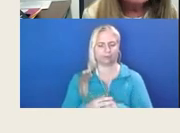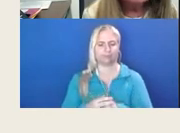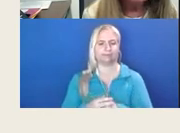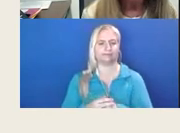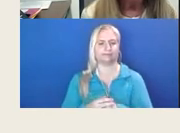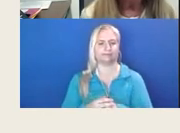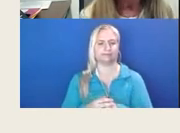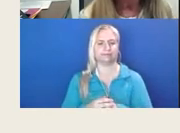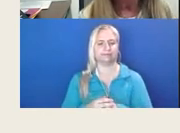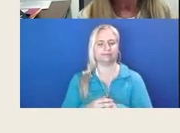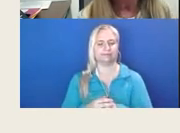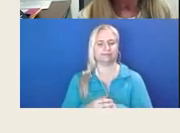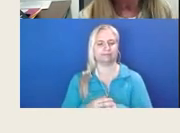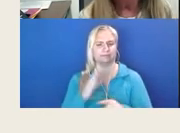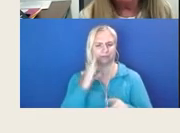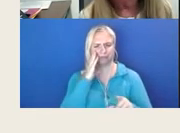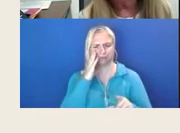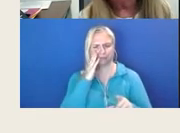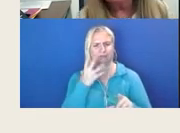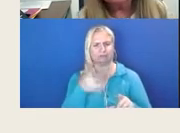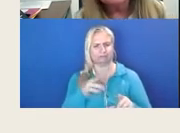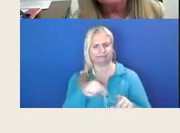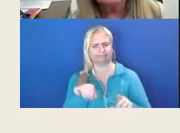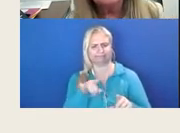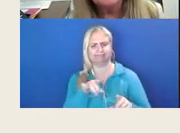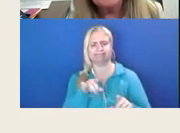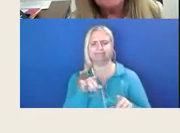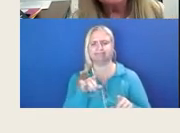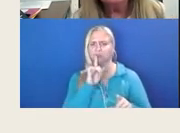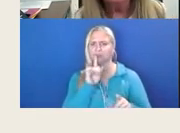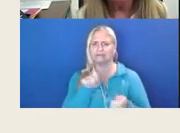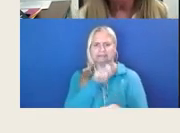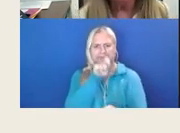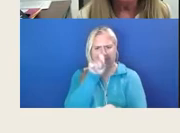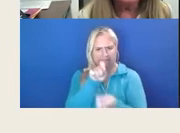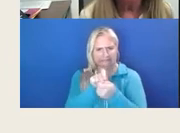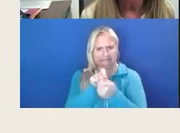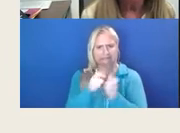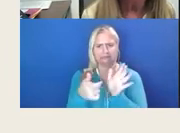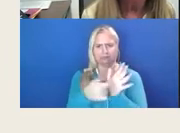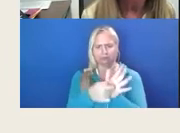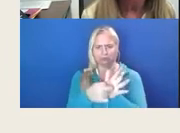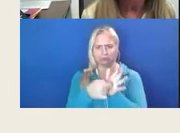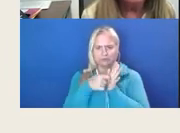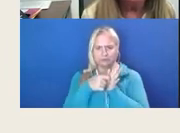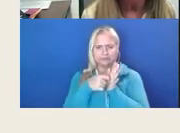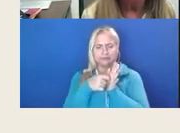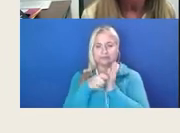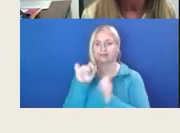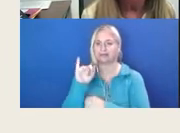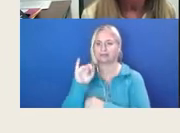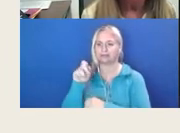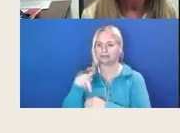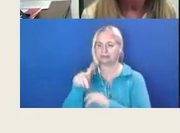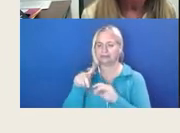I think you're aware of this. This is very explicitly required, and that's that the IE team address